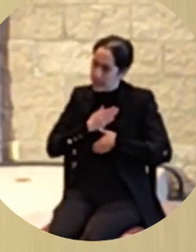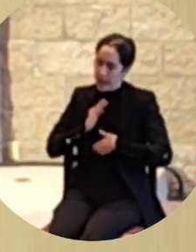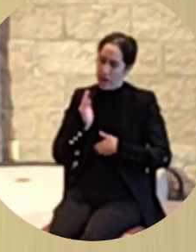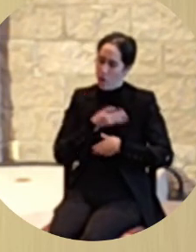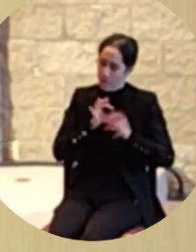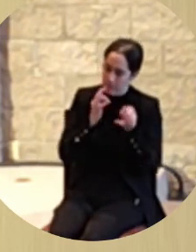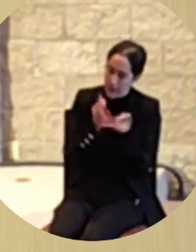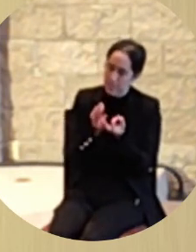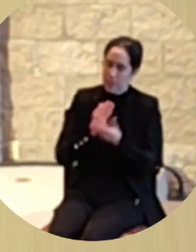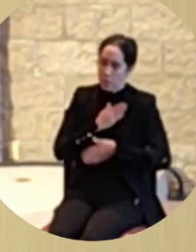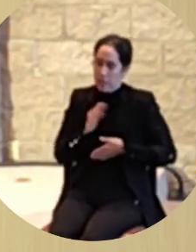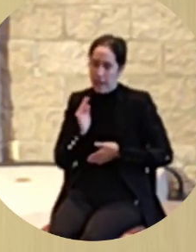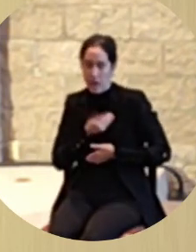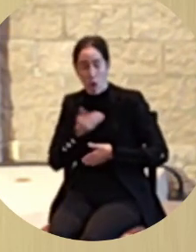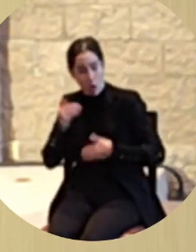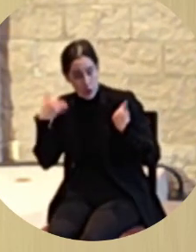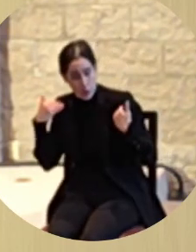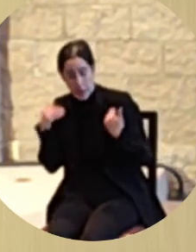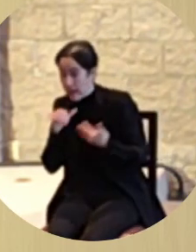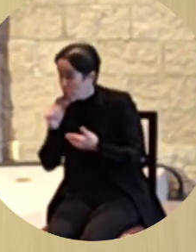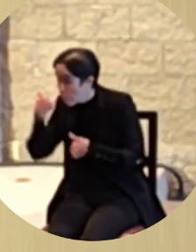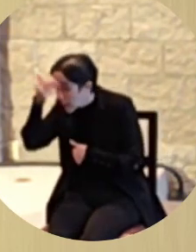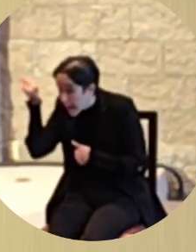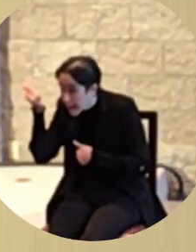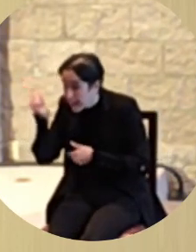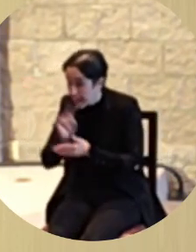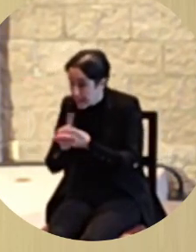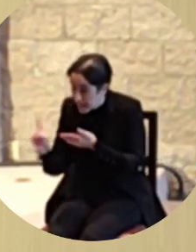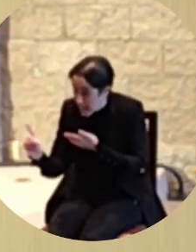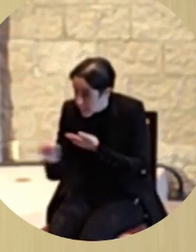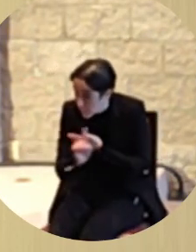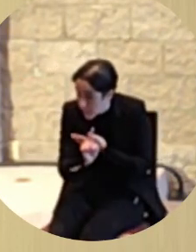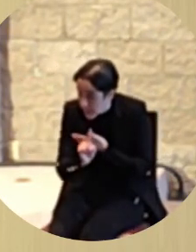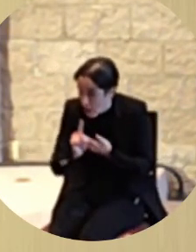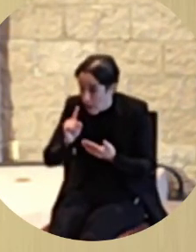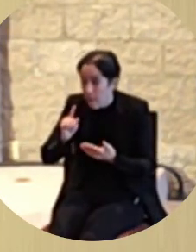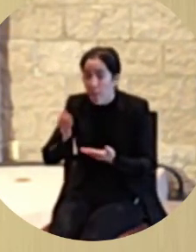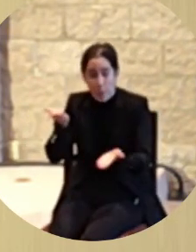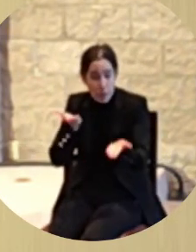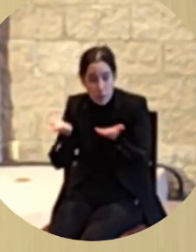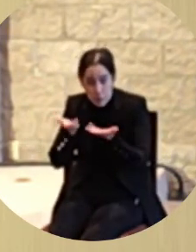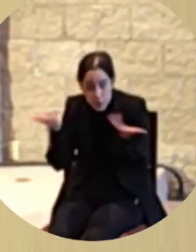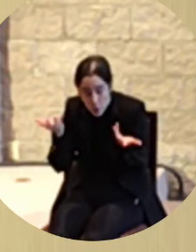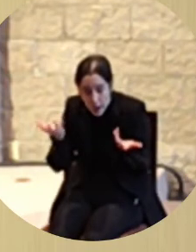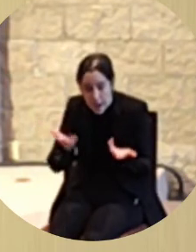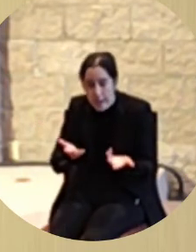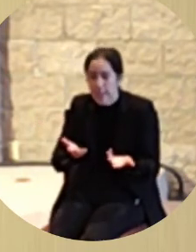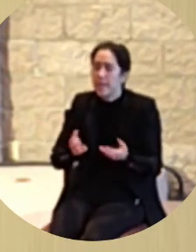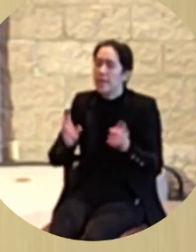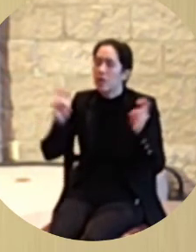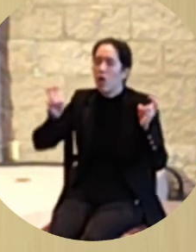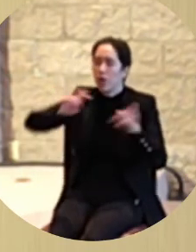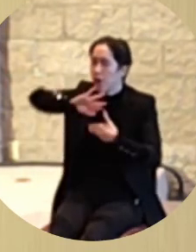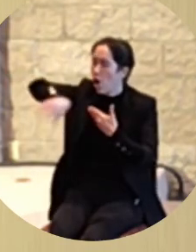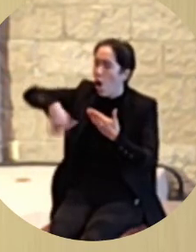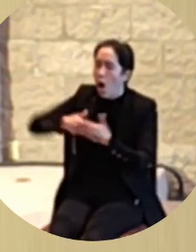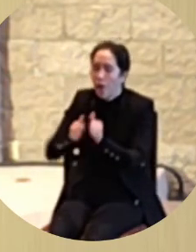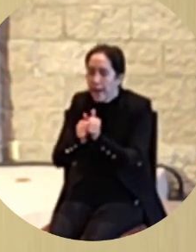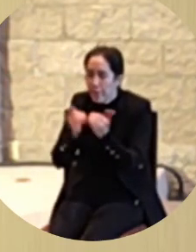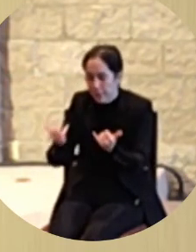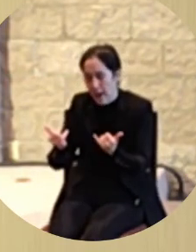this time, and don't forget, next week is All Together Now with Gratitude. It's Gratitude Sunday. We're doing All Together Now. It's